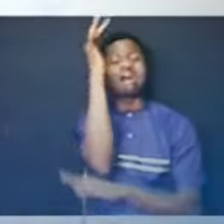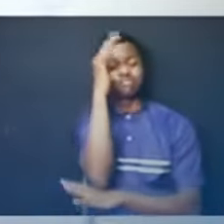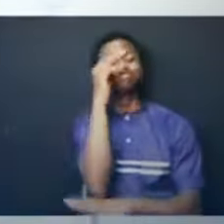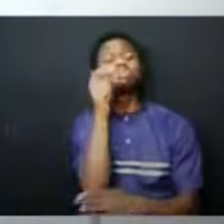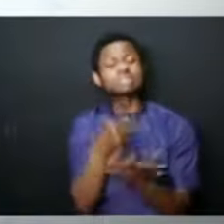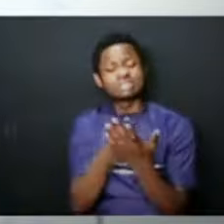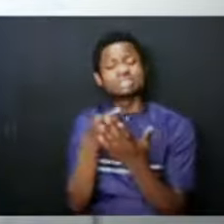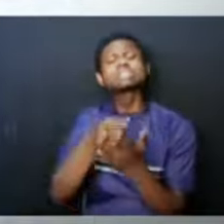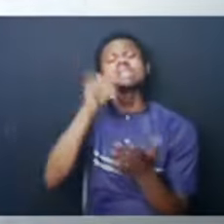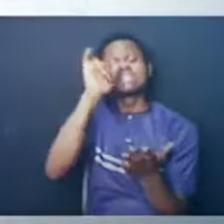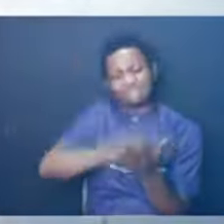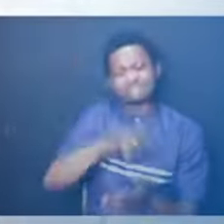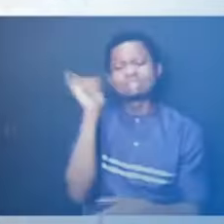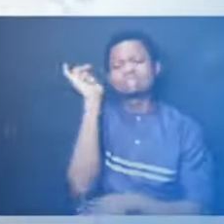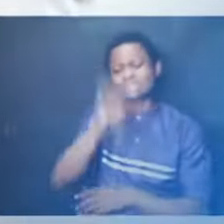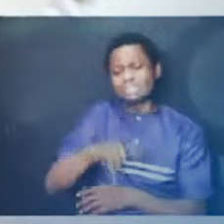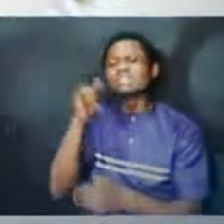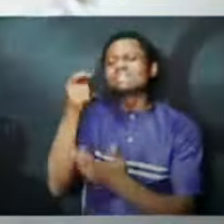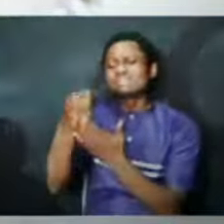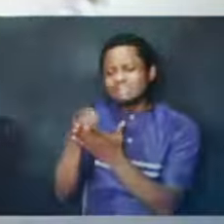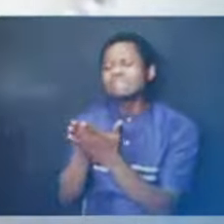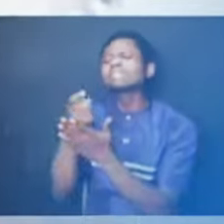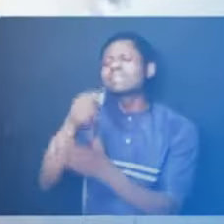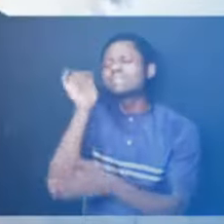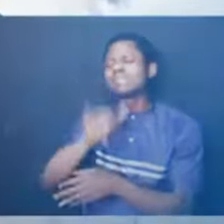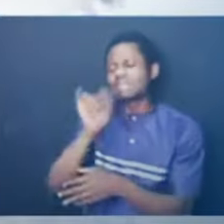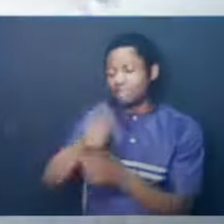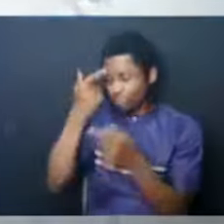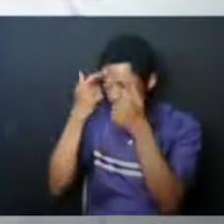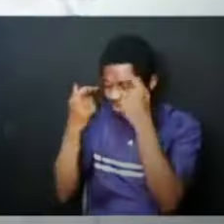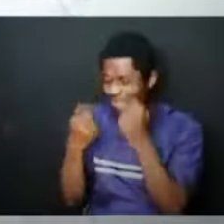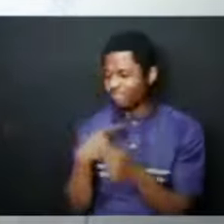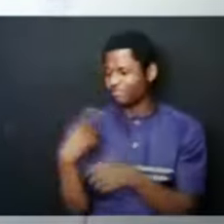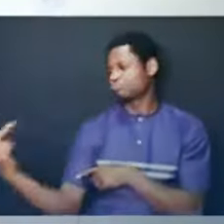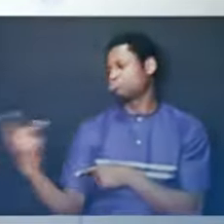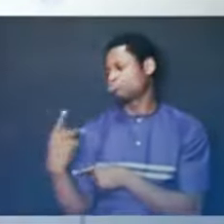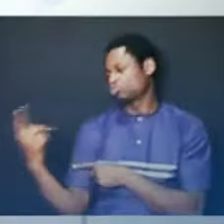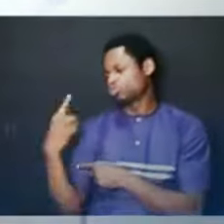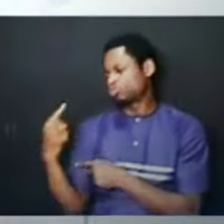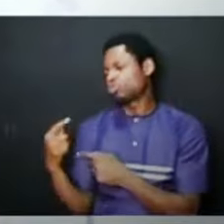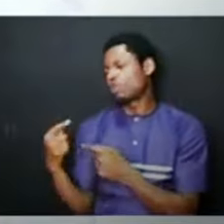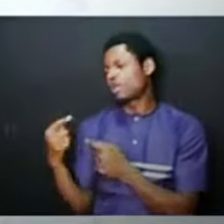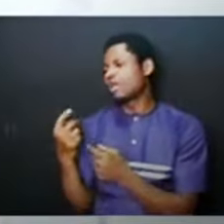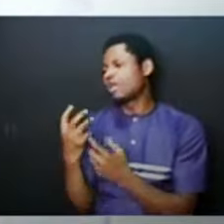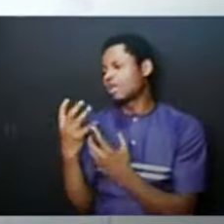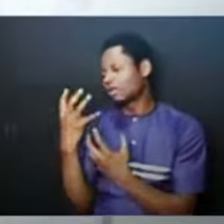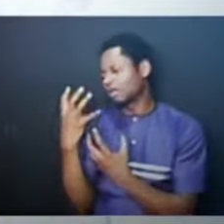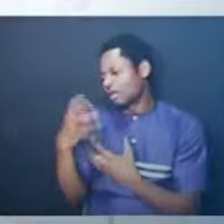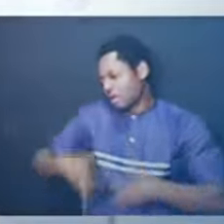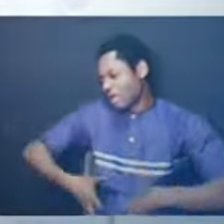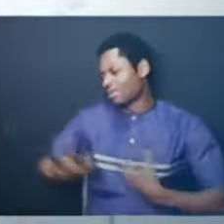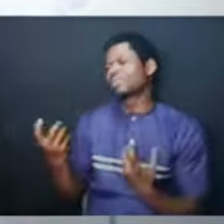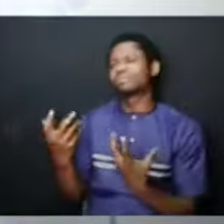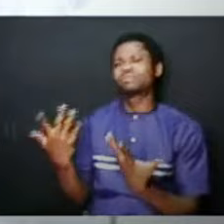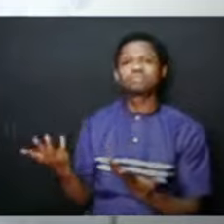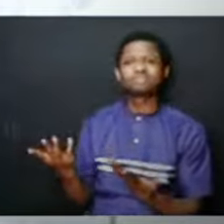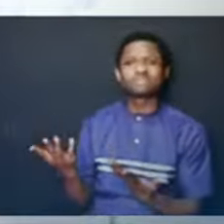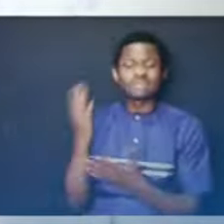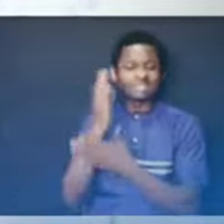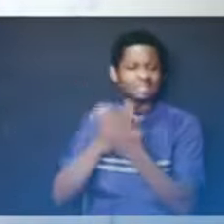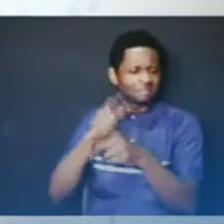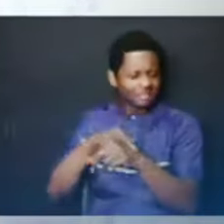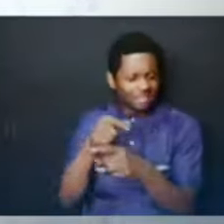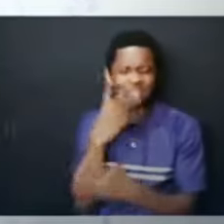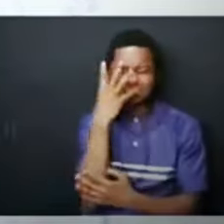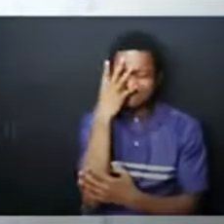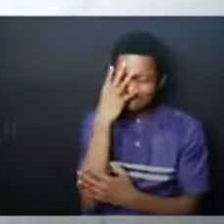That will be your dinner. Sometimes you even sleep and have a dream that this man that you have a